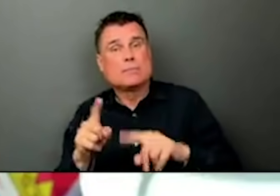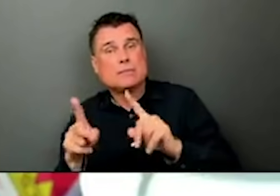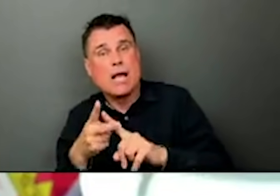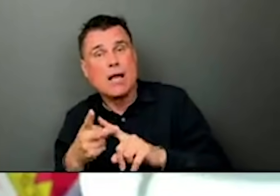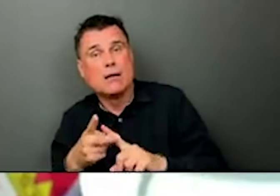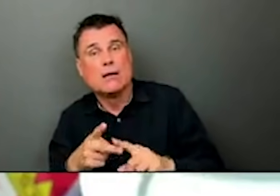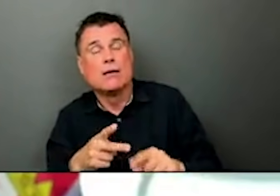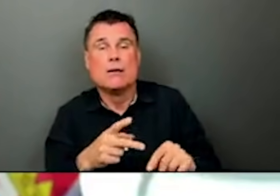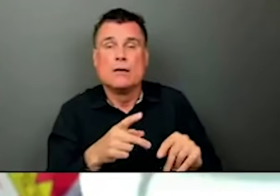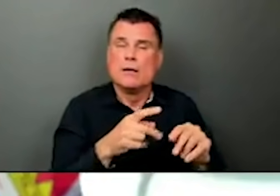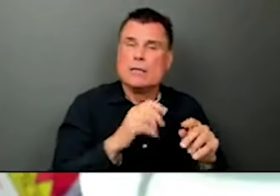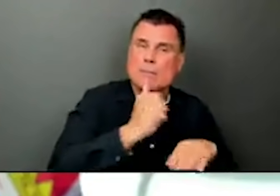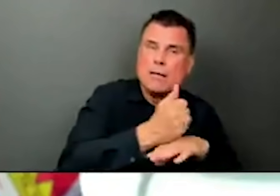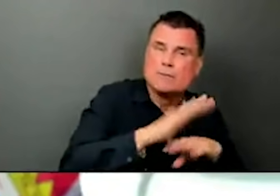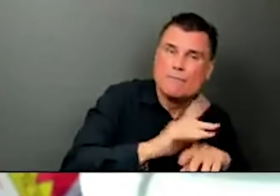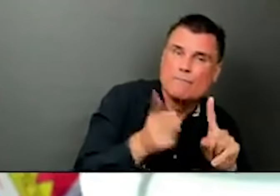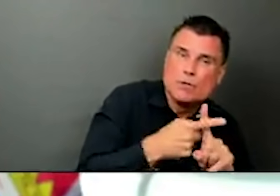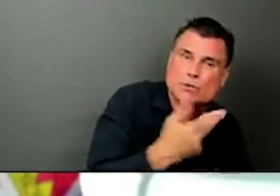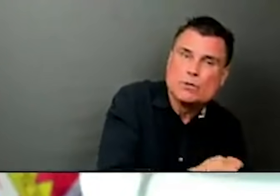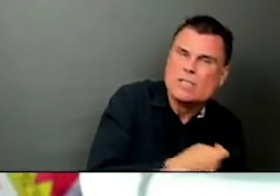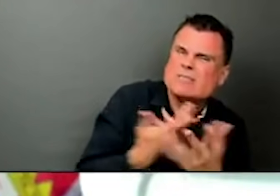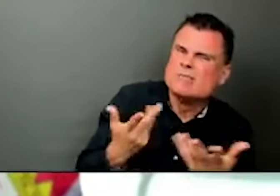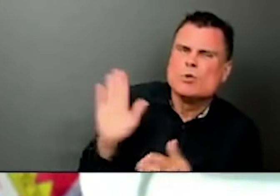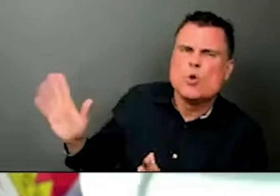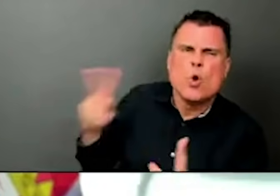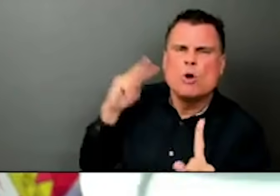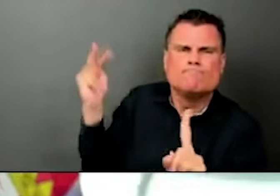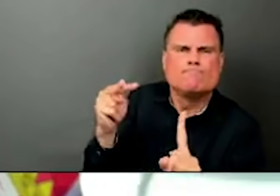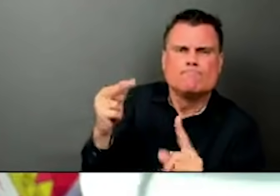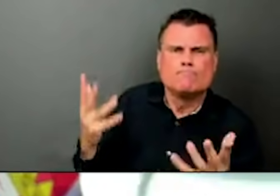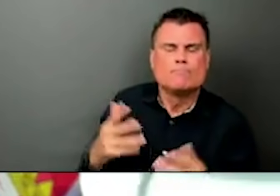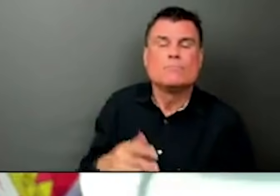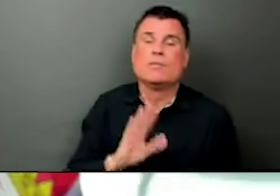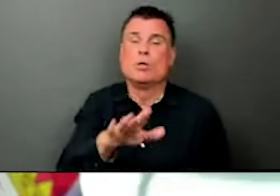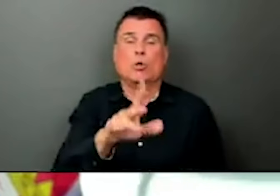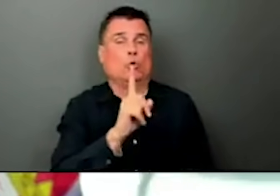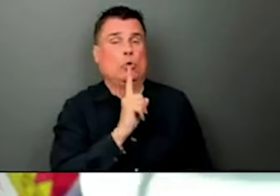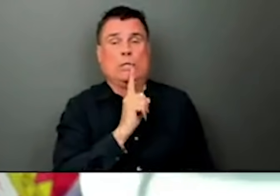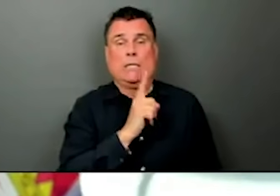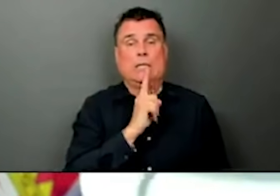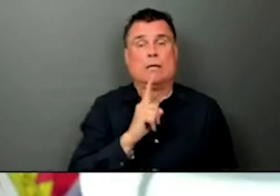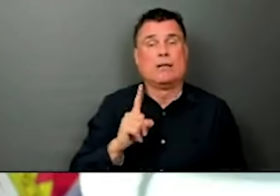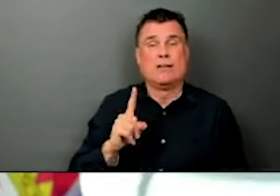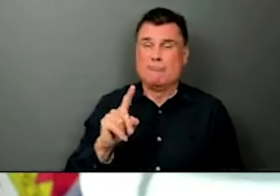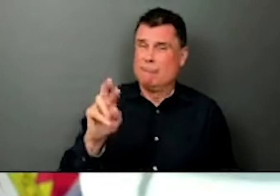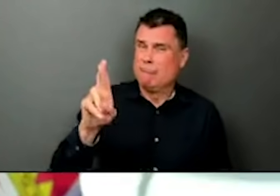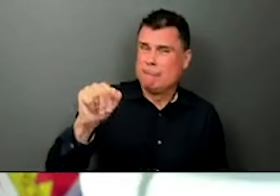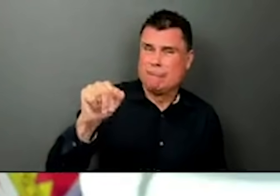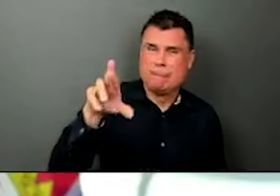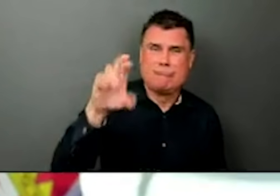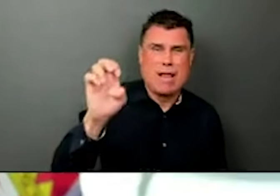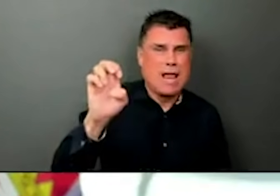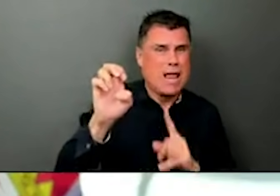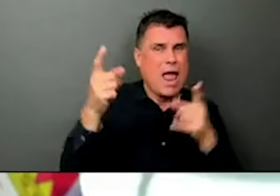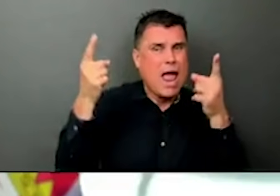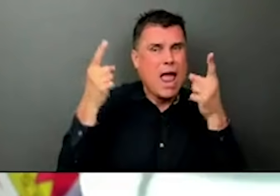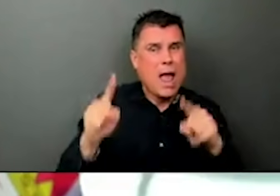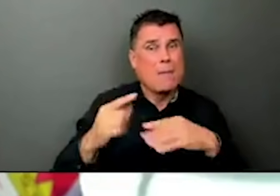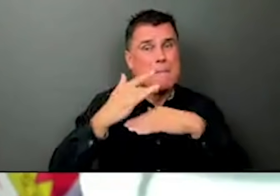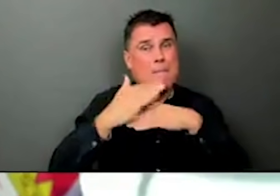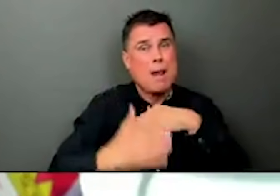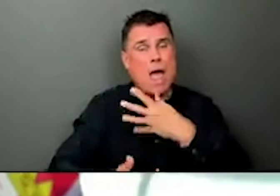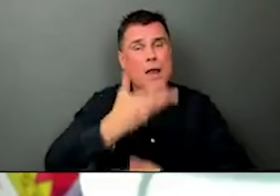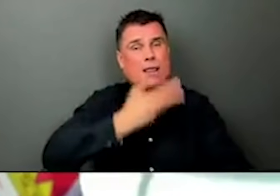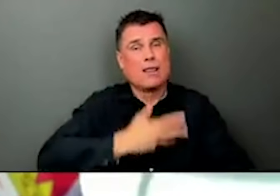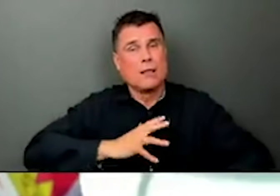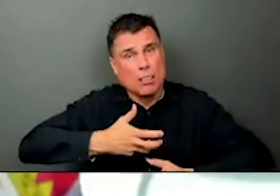particularly well-identified risk factors for this rare side effect, and therefore there isn't a risk factor that would